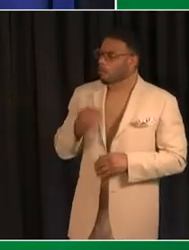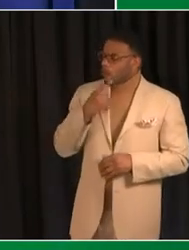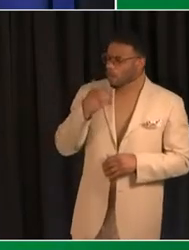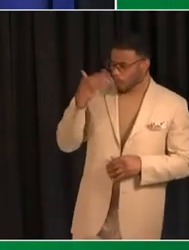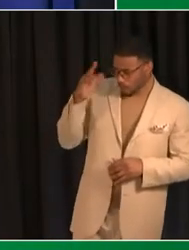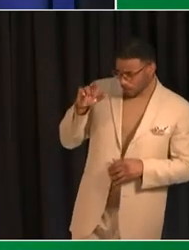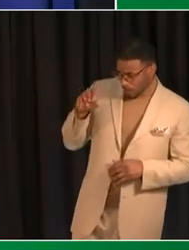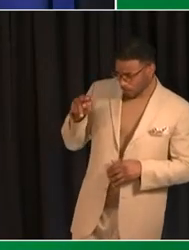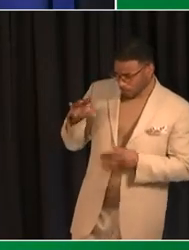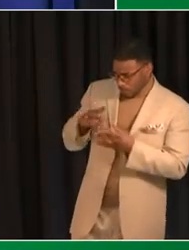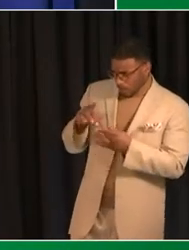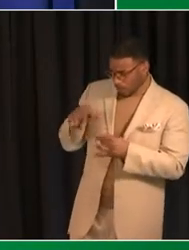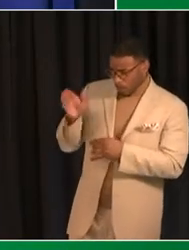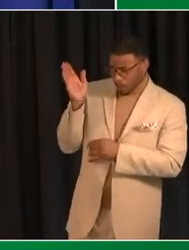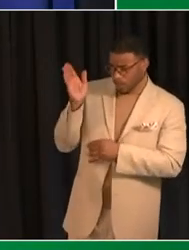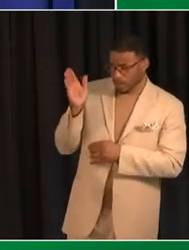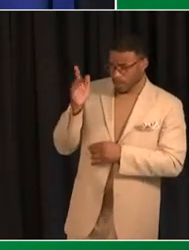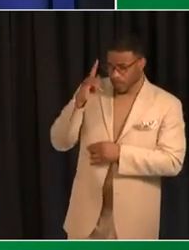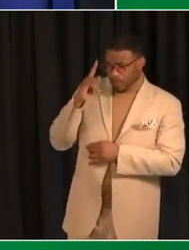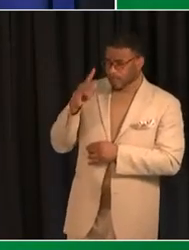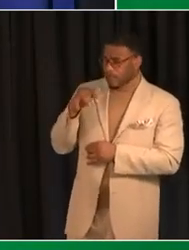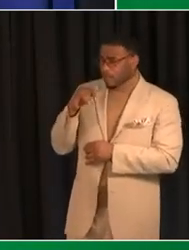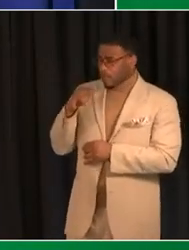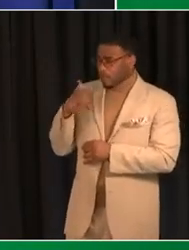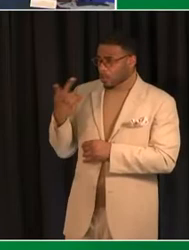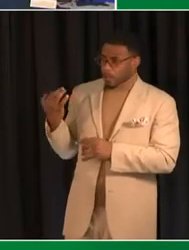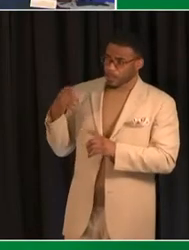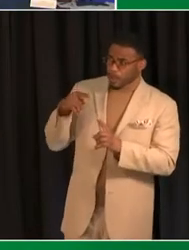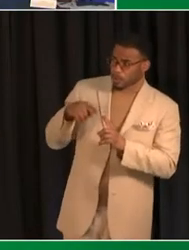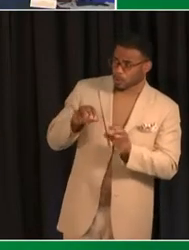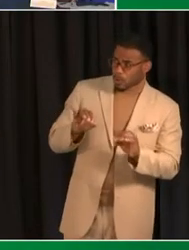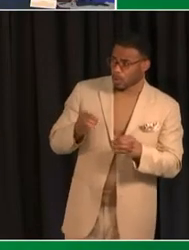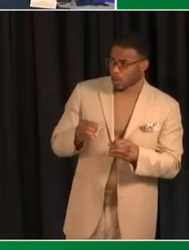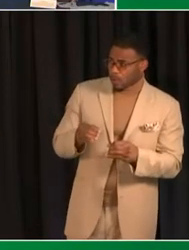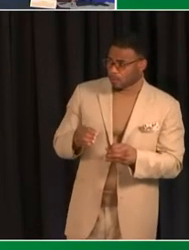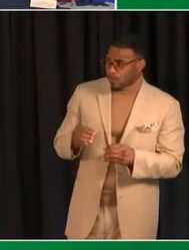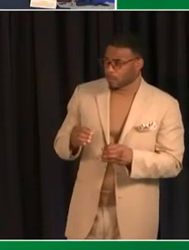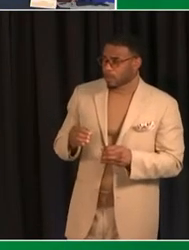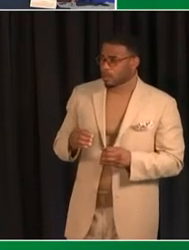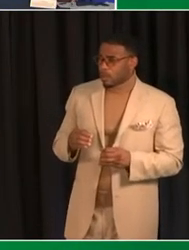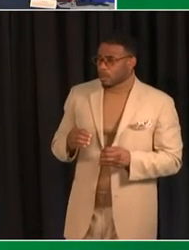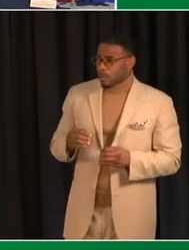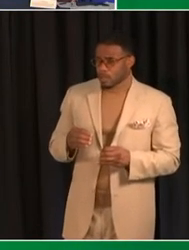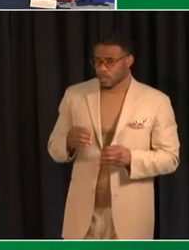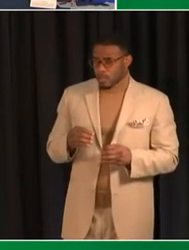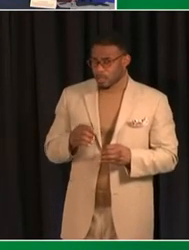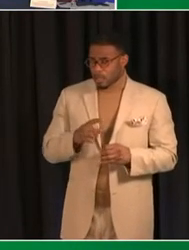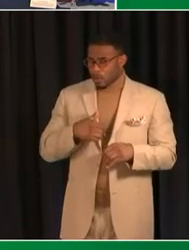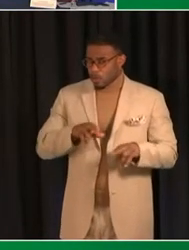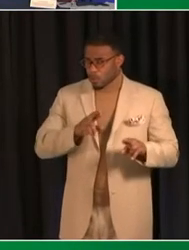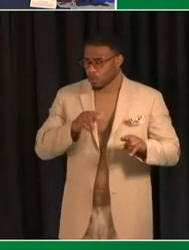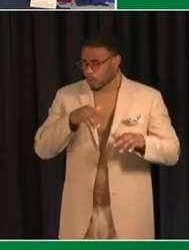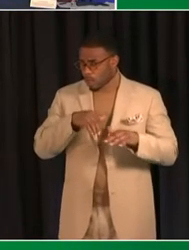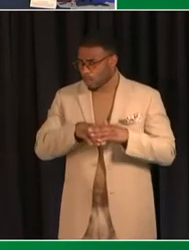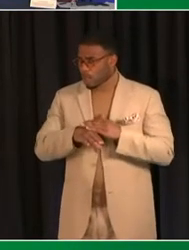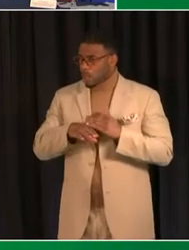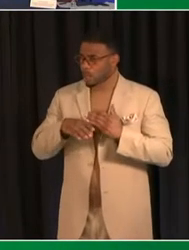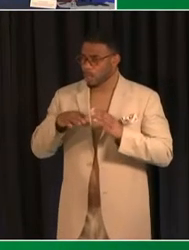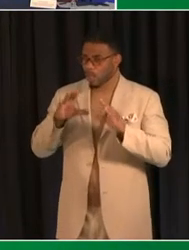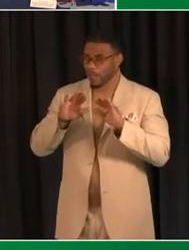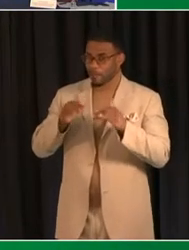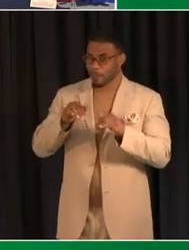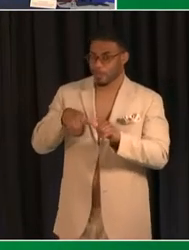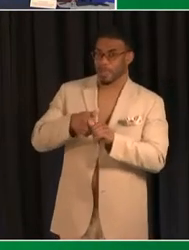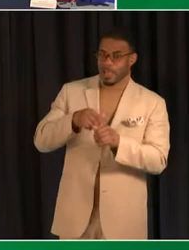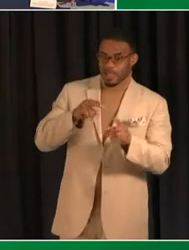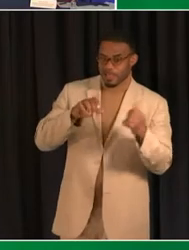know Leona alluded to it in her presentation, but I think when we come back to the office, the time of us all being in the